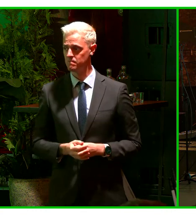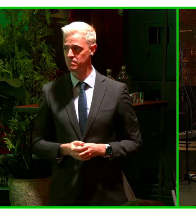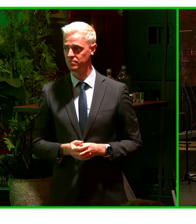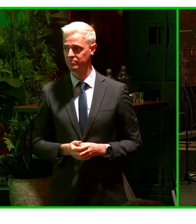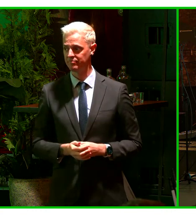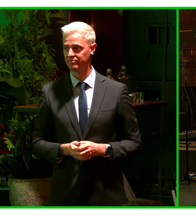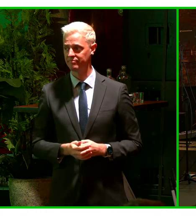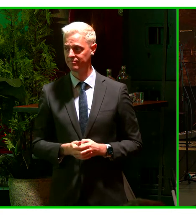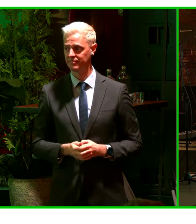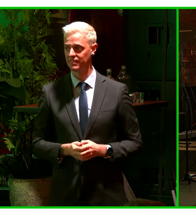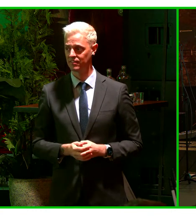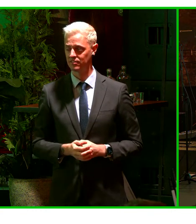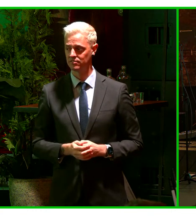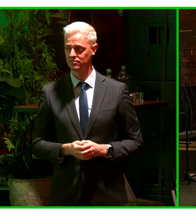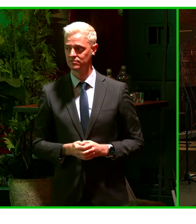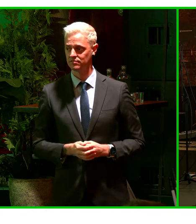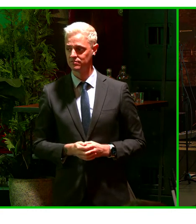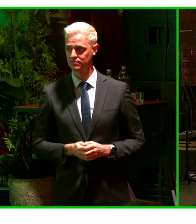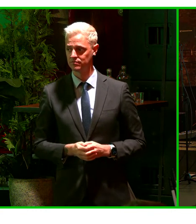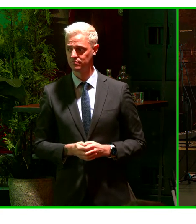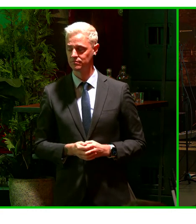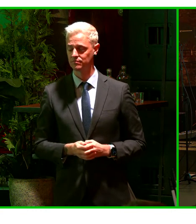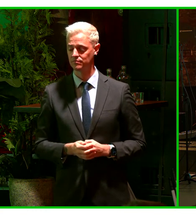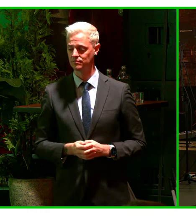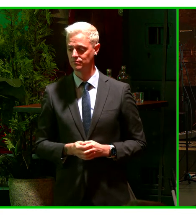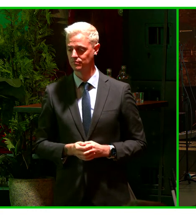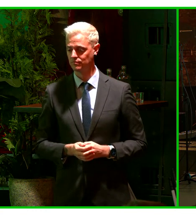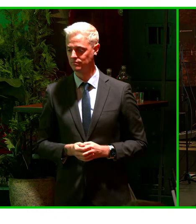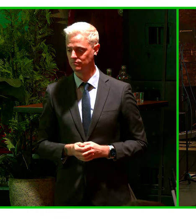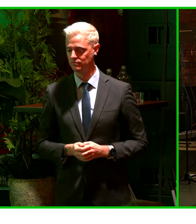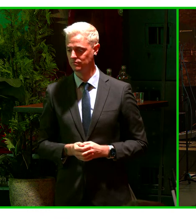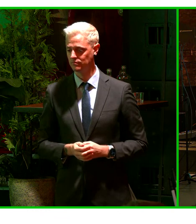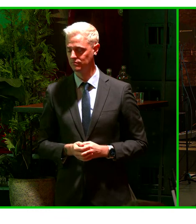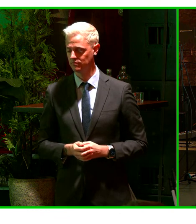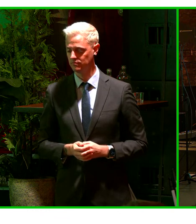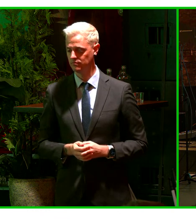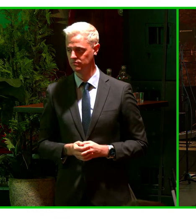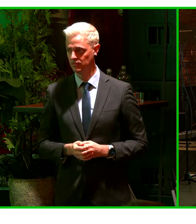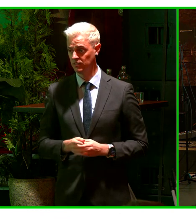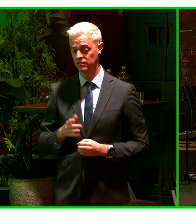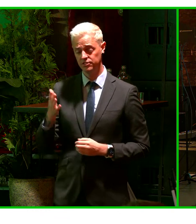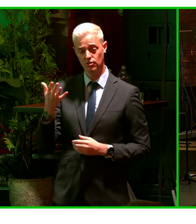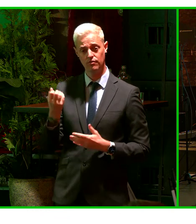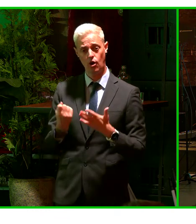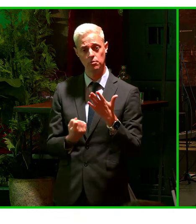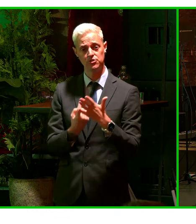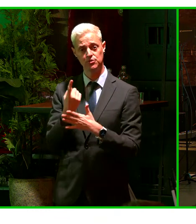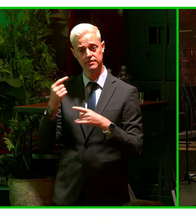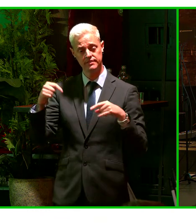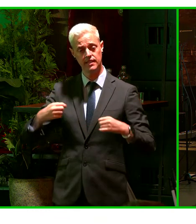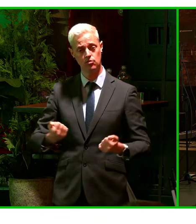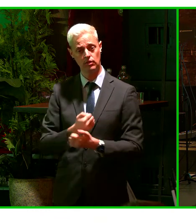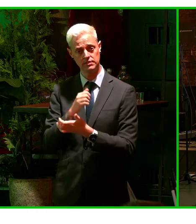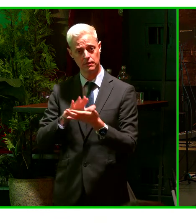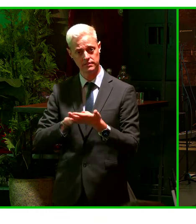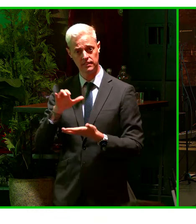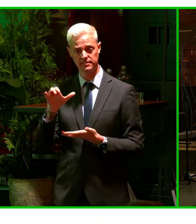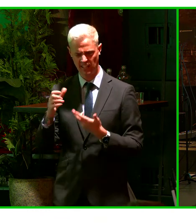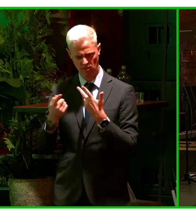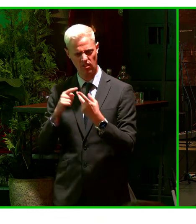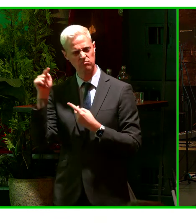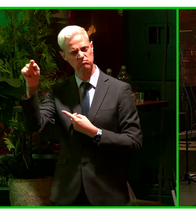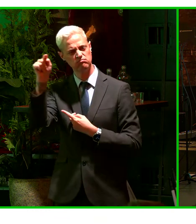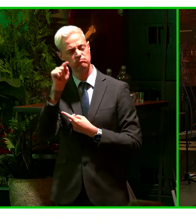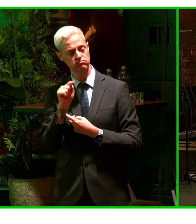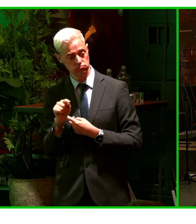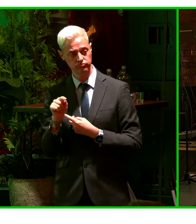sort of throw that into the equation. So we're looking at the opportunities in Greater Manchester and in the other cities as well about how do we get